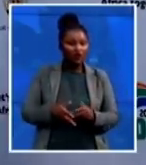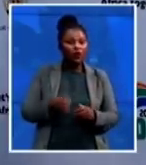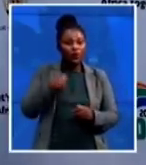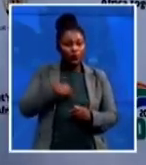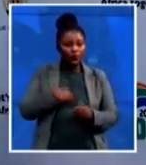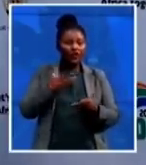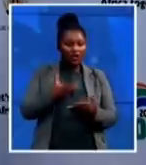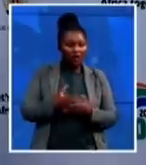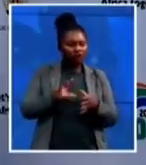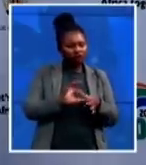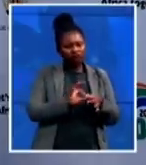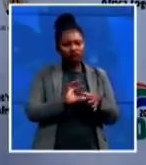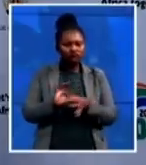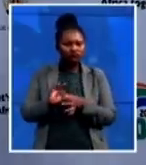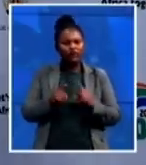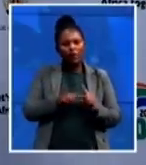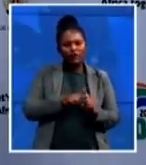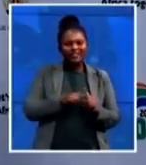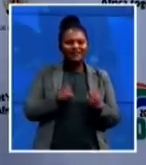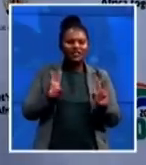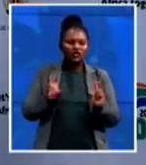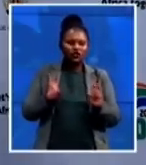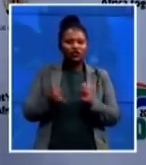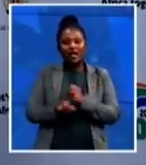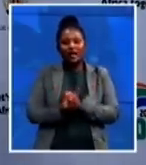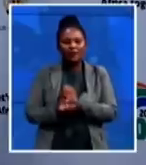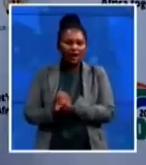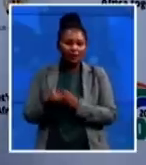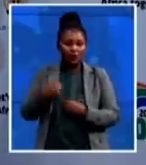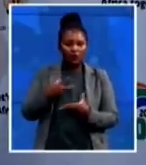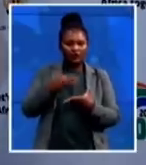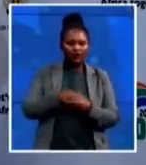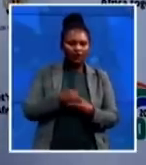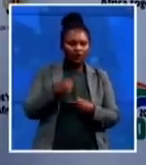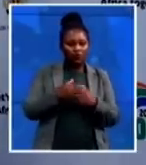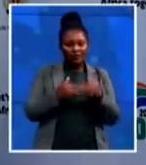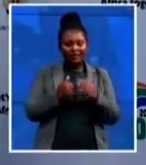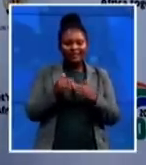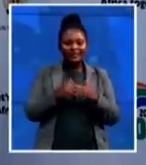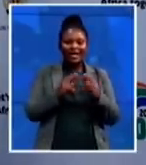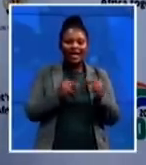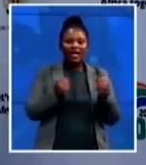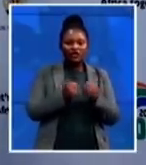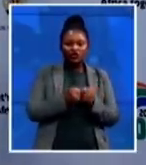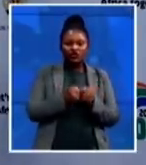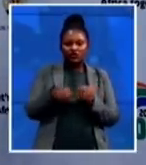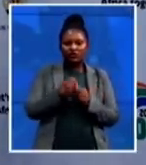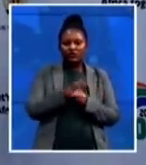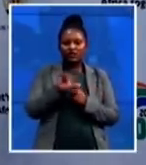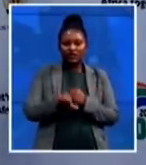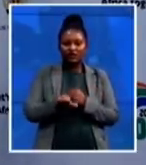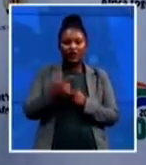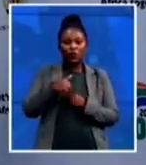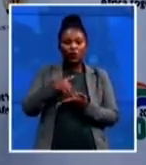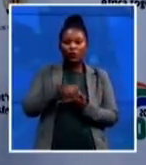issues that we contribute in building a nation, to undermine the weaknesses of one another that undermine the